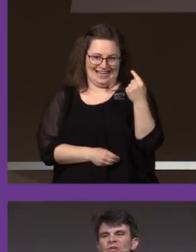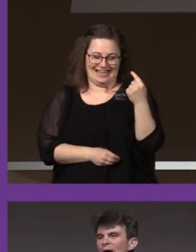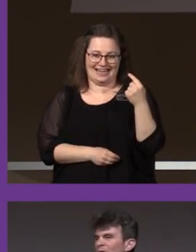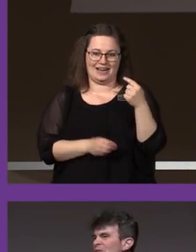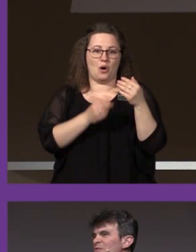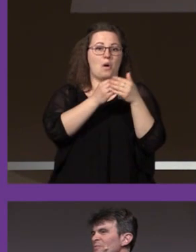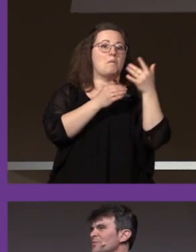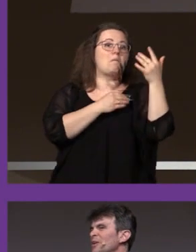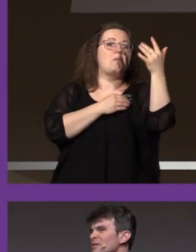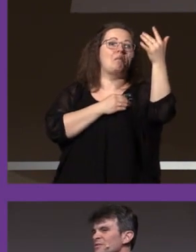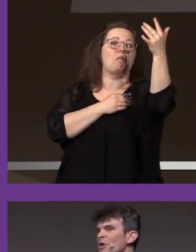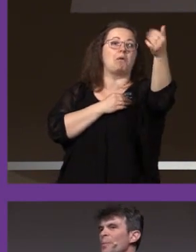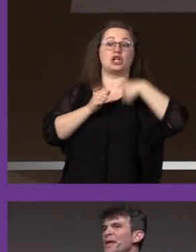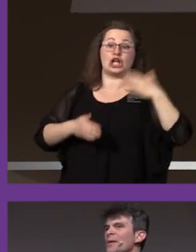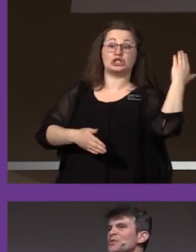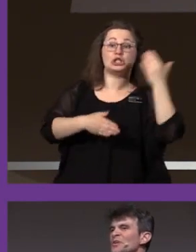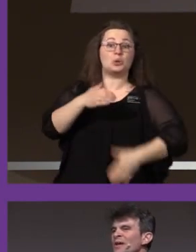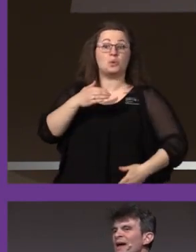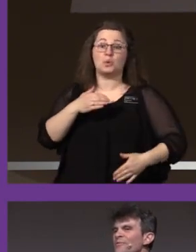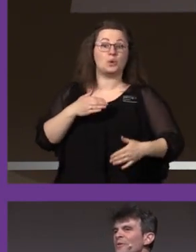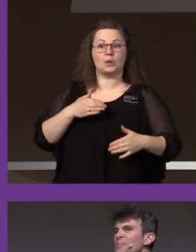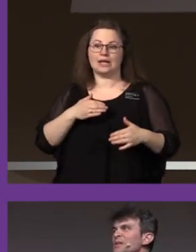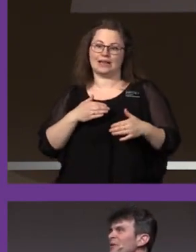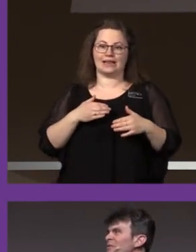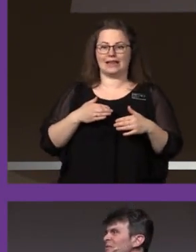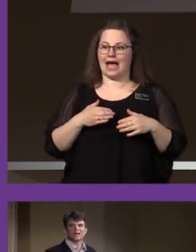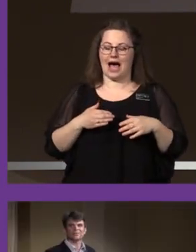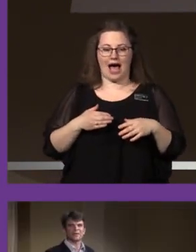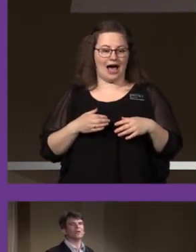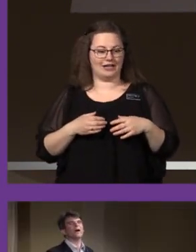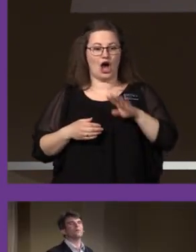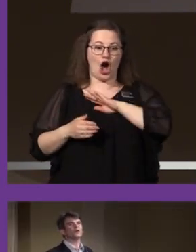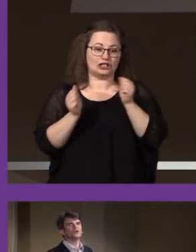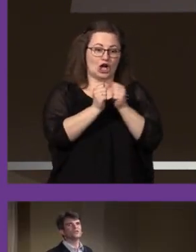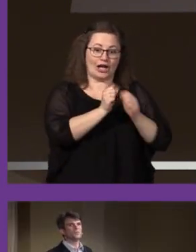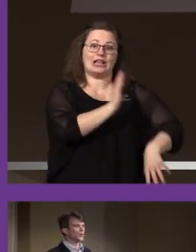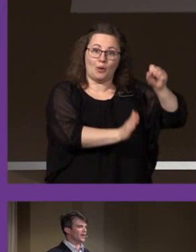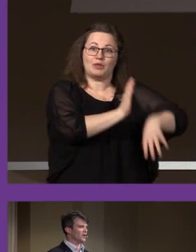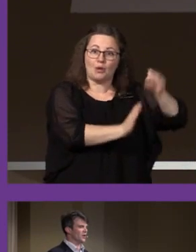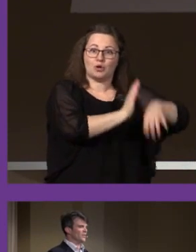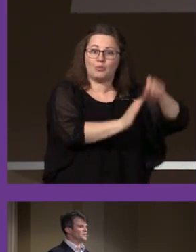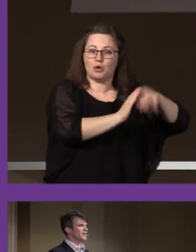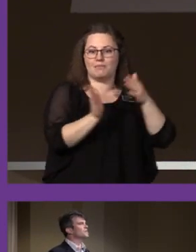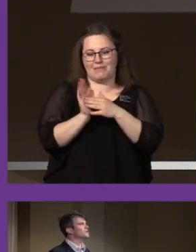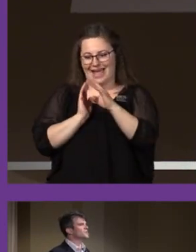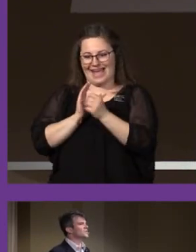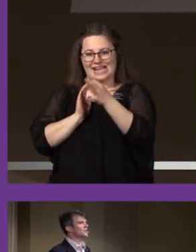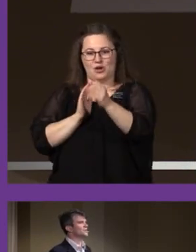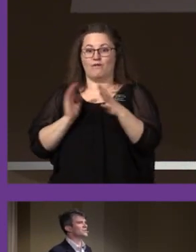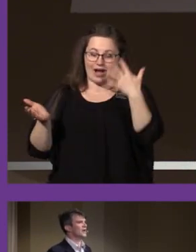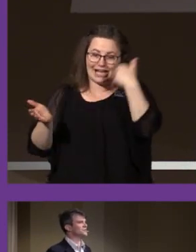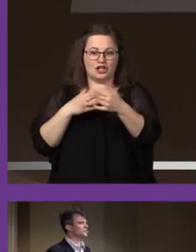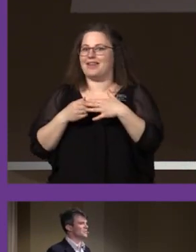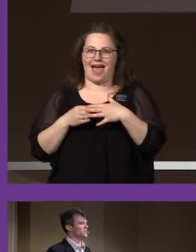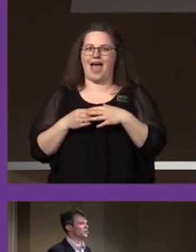in the future that I'm going to stop being able to have material to tell people about what you can do with your Echo. There's thousands of